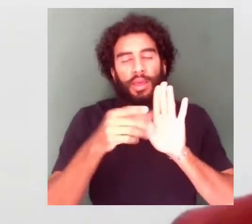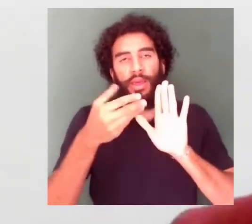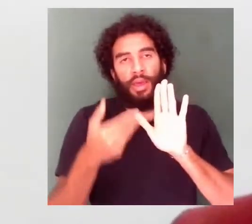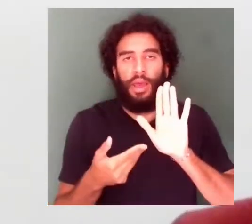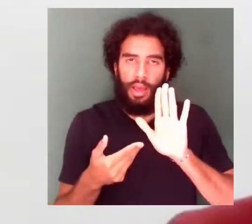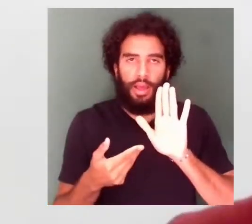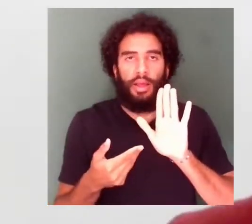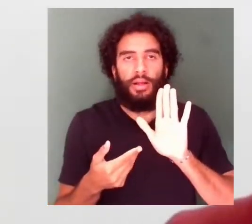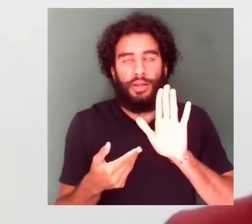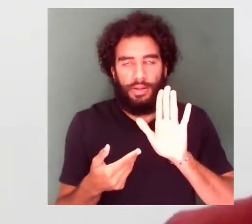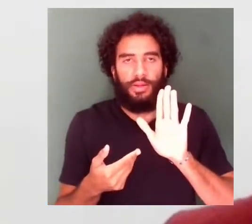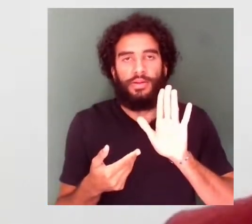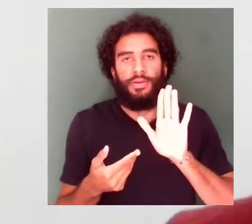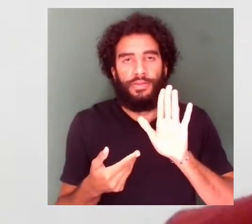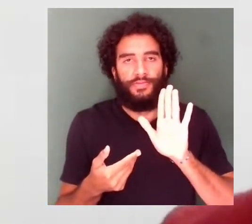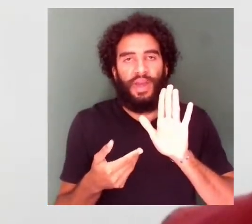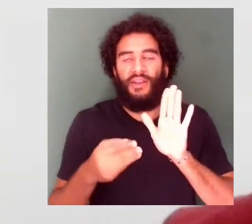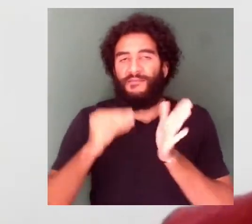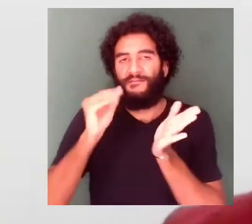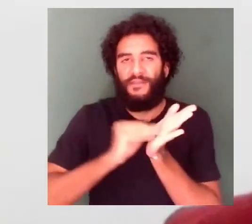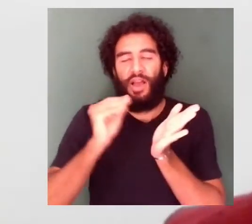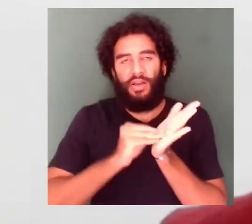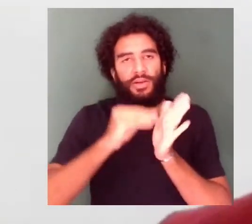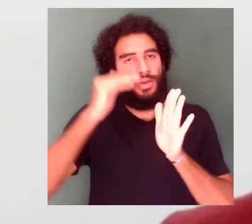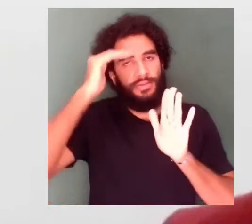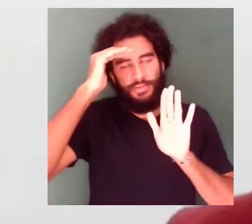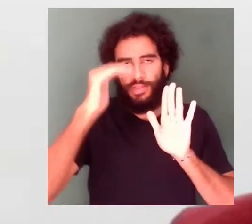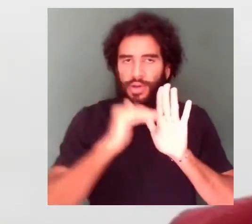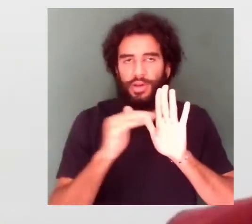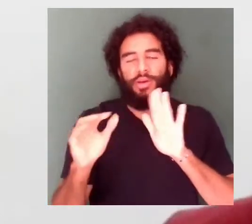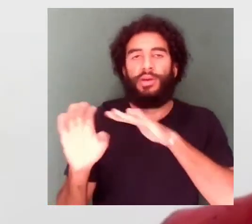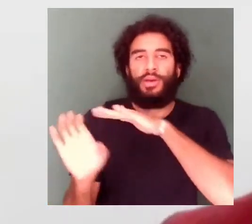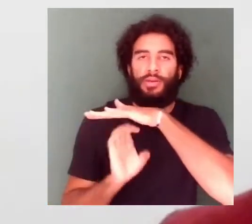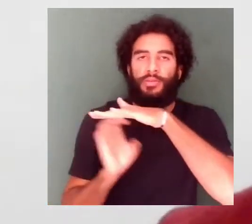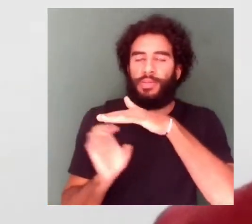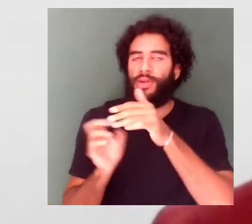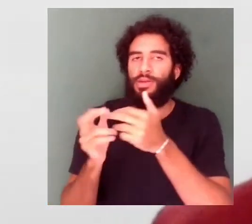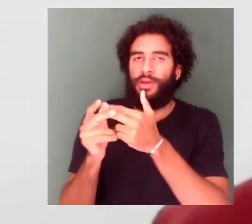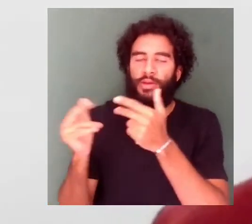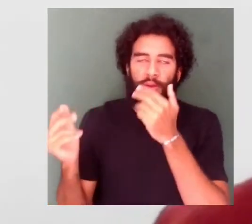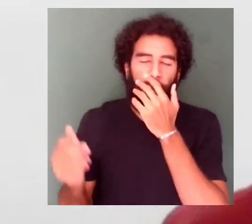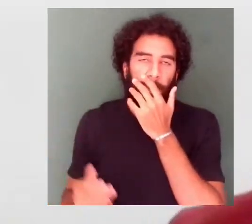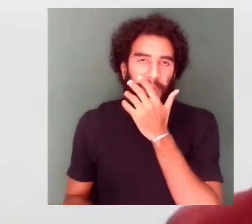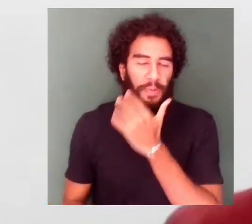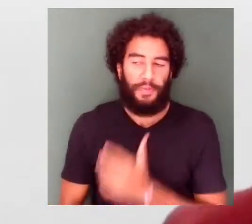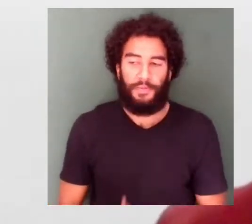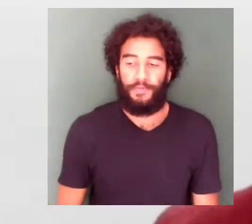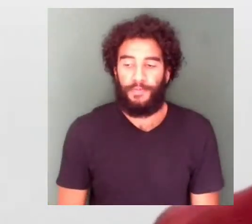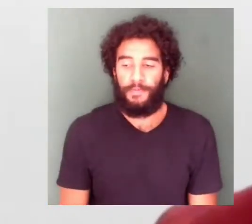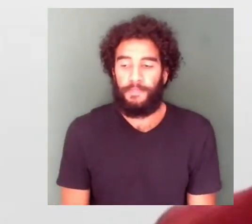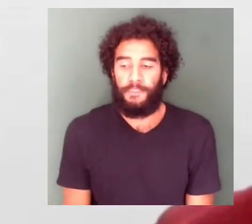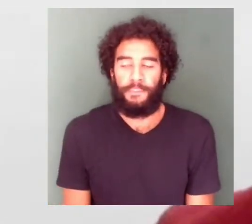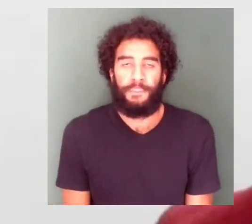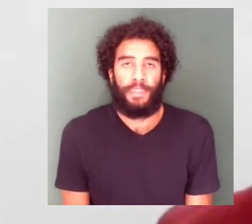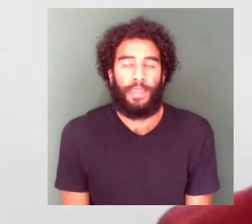we've noticed that the laws here in Brazil for breastfeeding are constantly